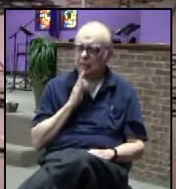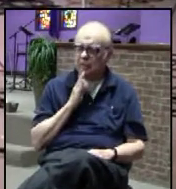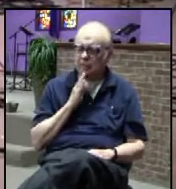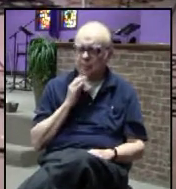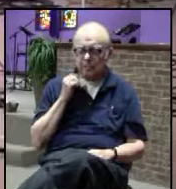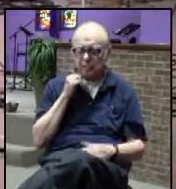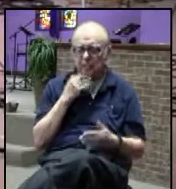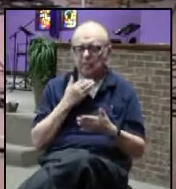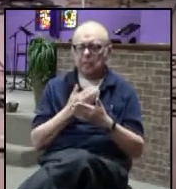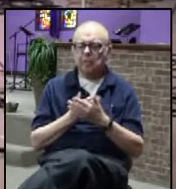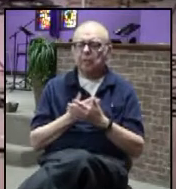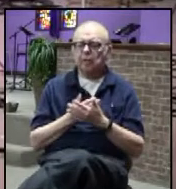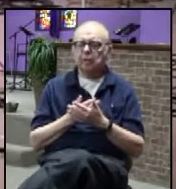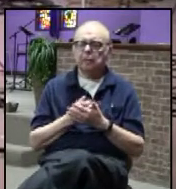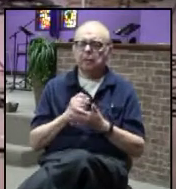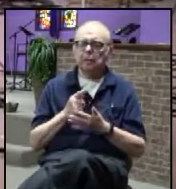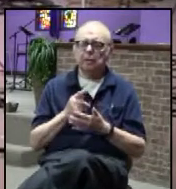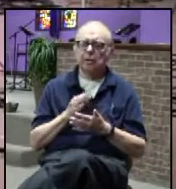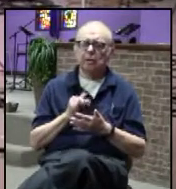daughter, Charlie.